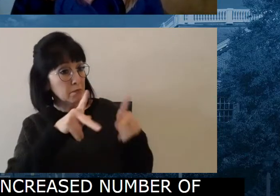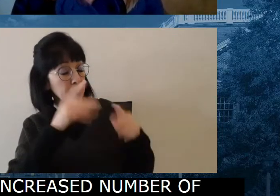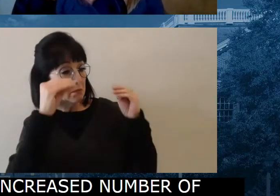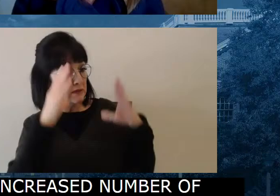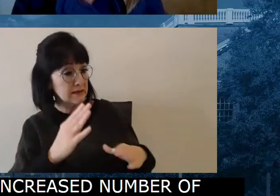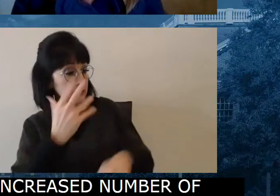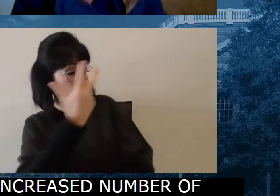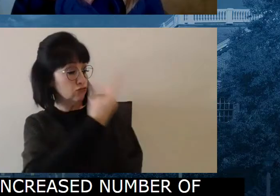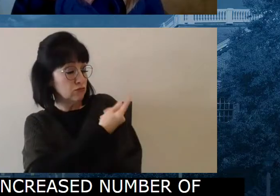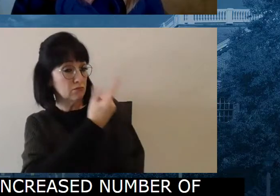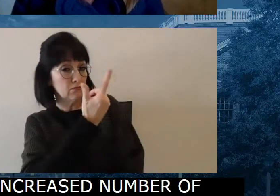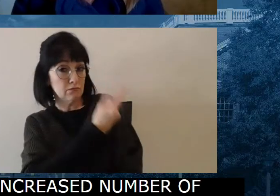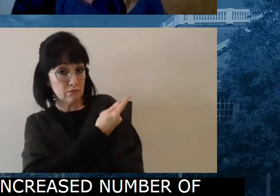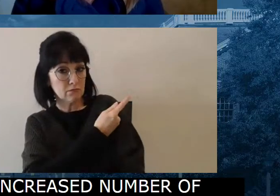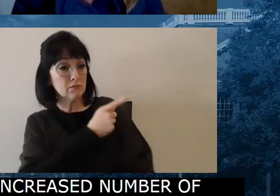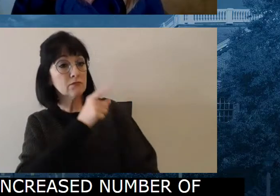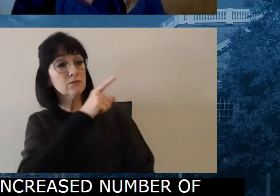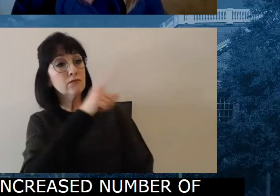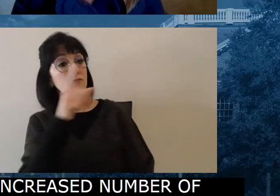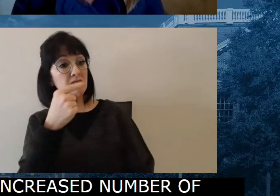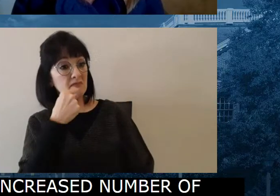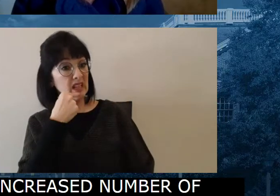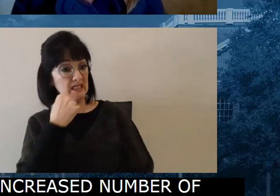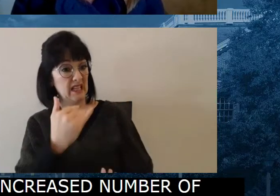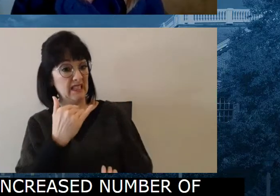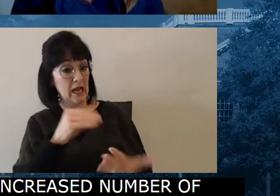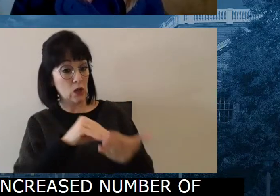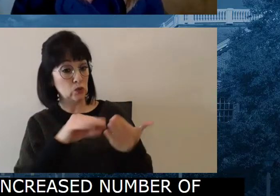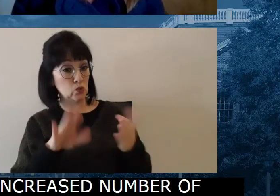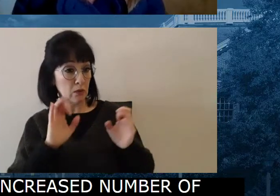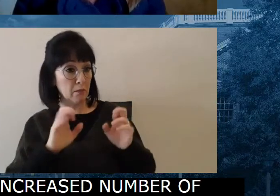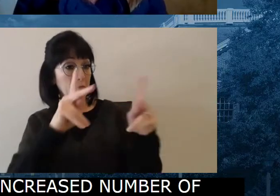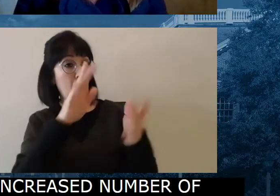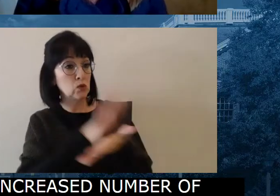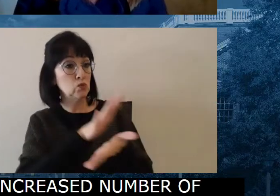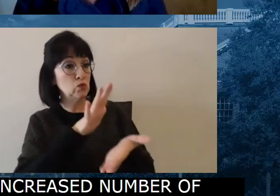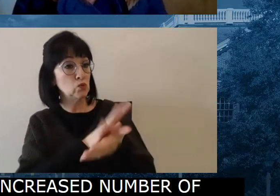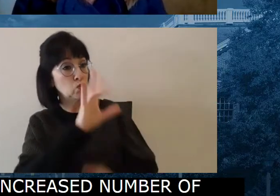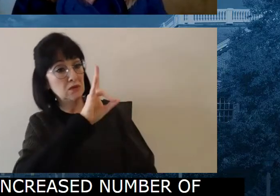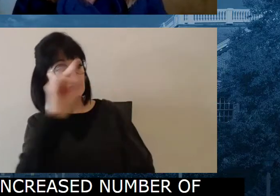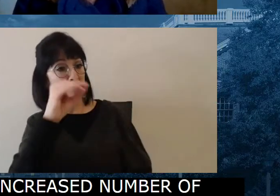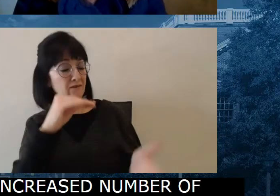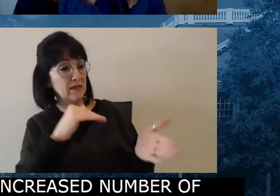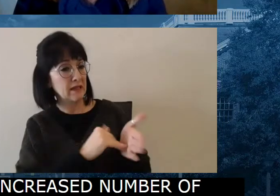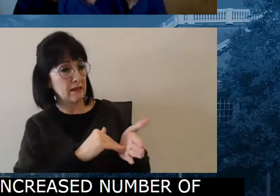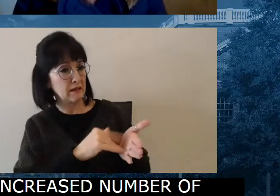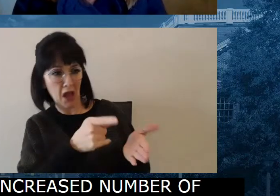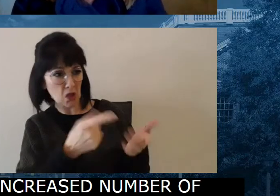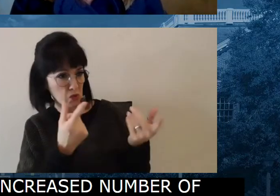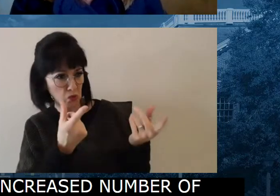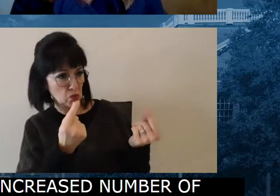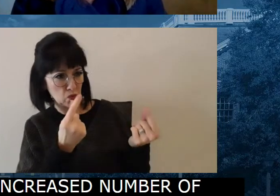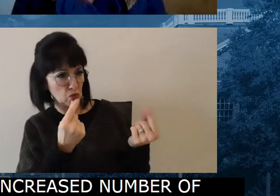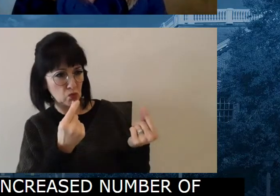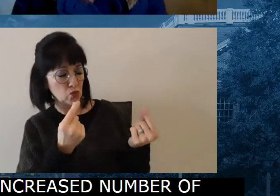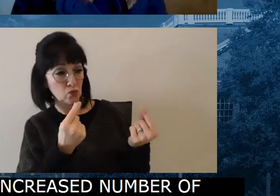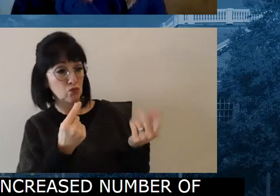Governor, 70,000 kids are back in school. What needs to happen to get all kids throughout the state back in classrooms?